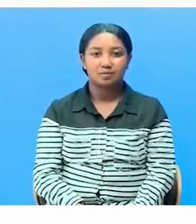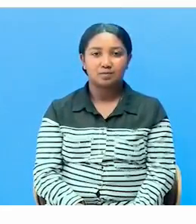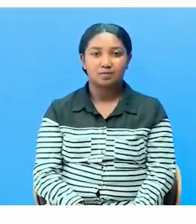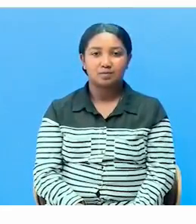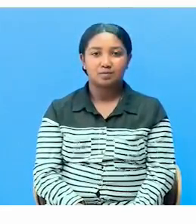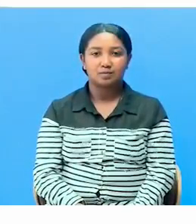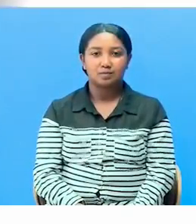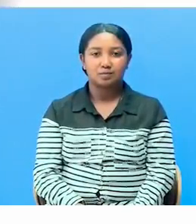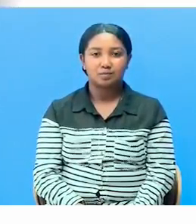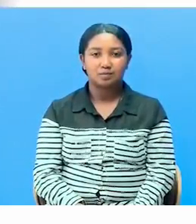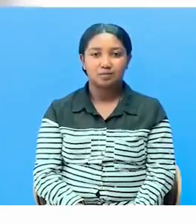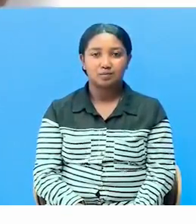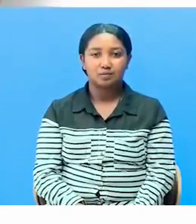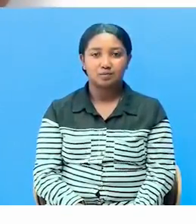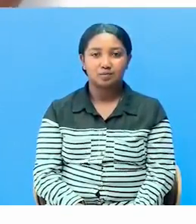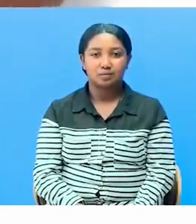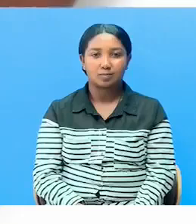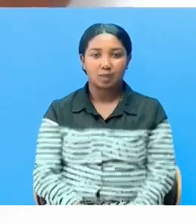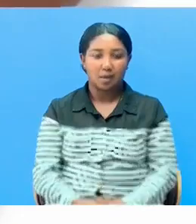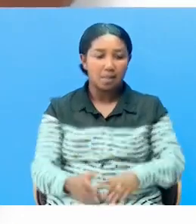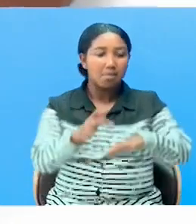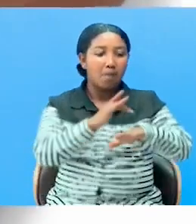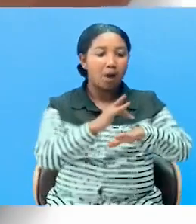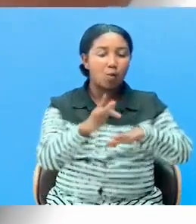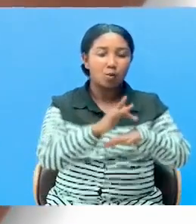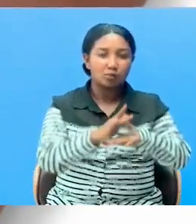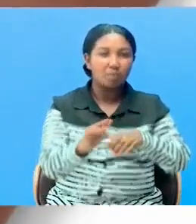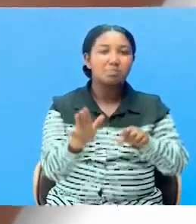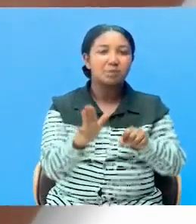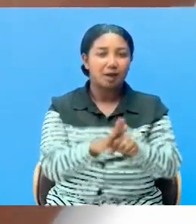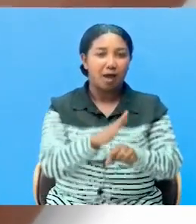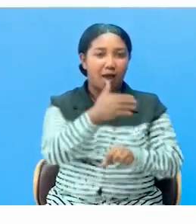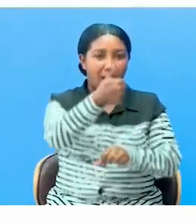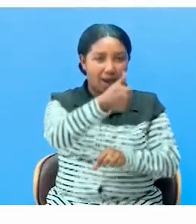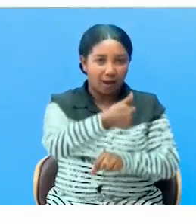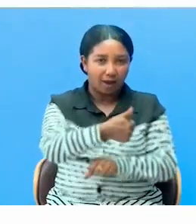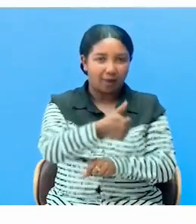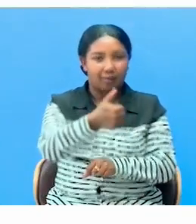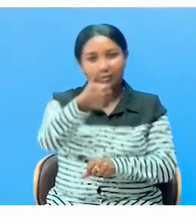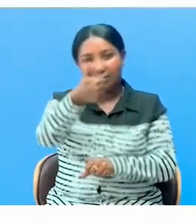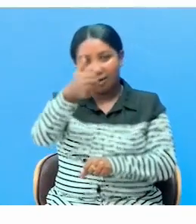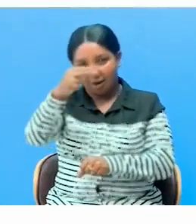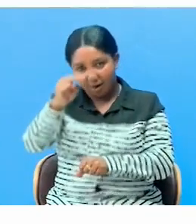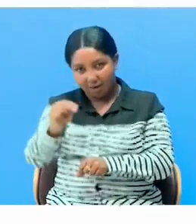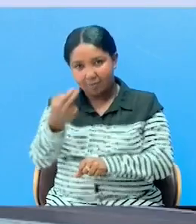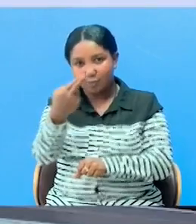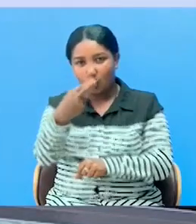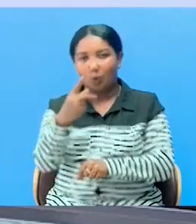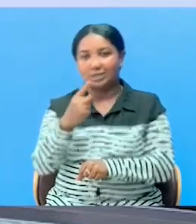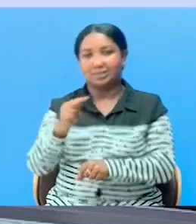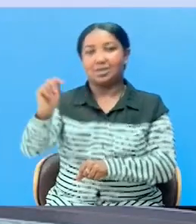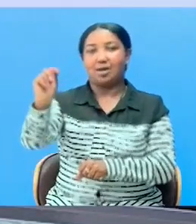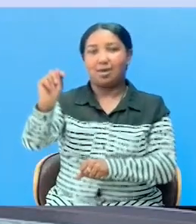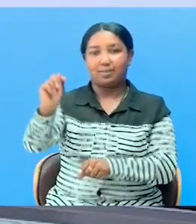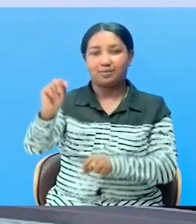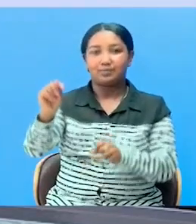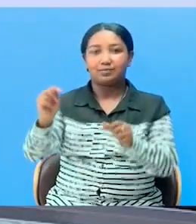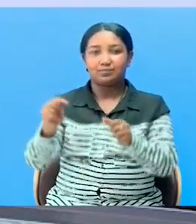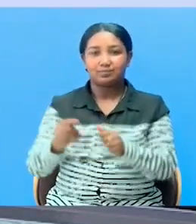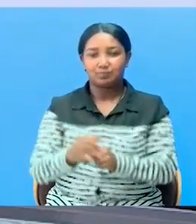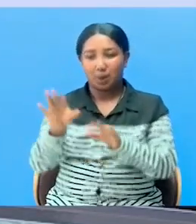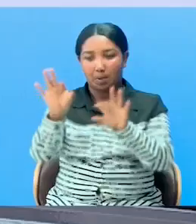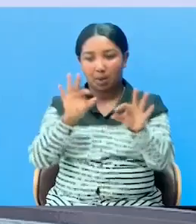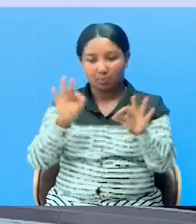with a, an, or the. The first